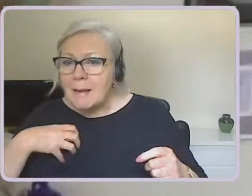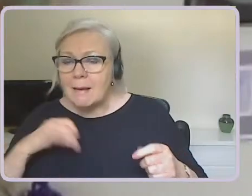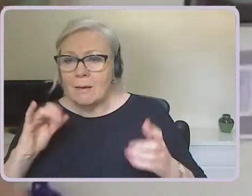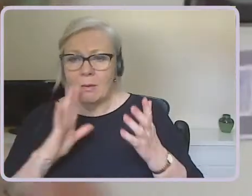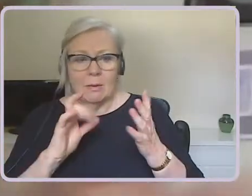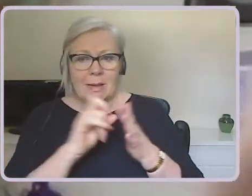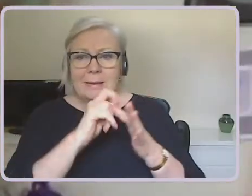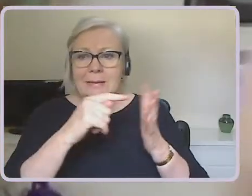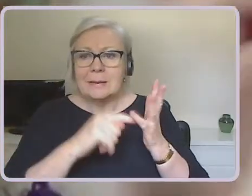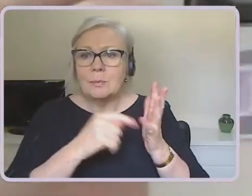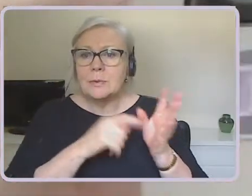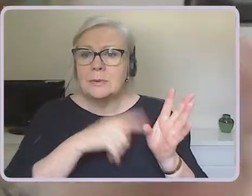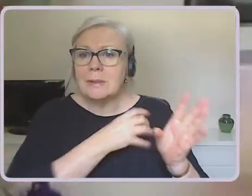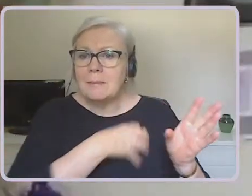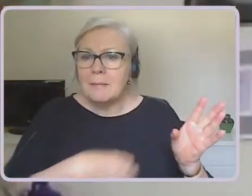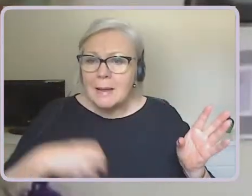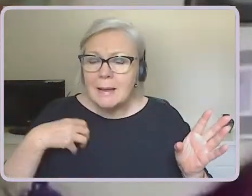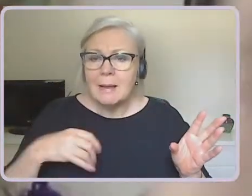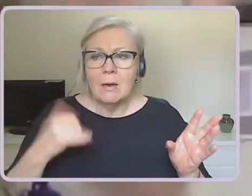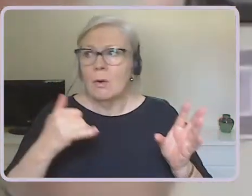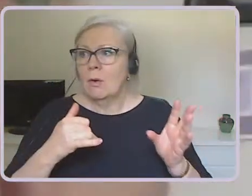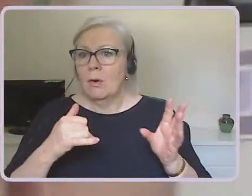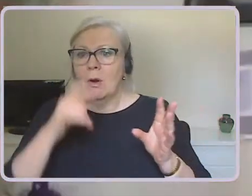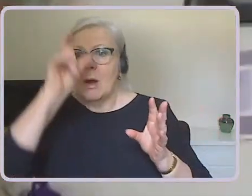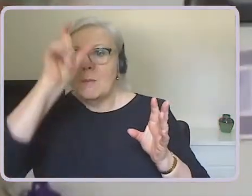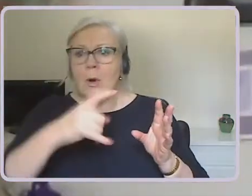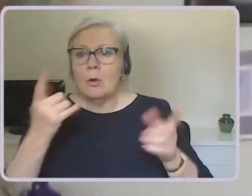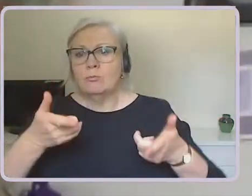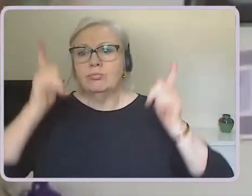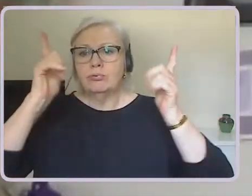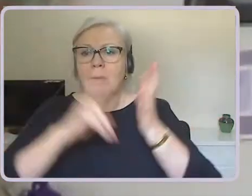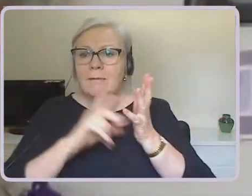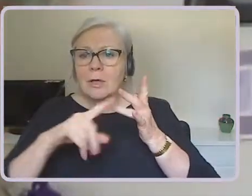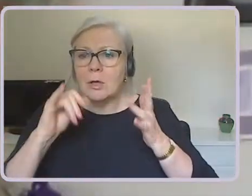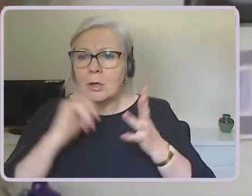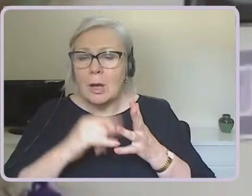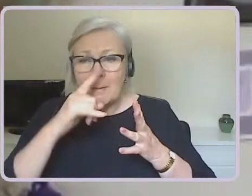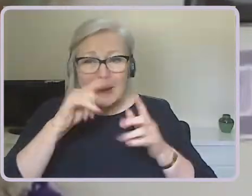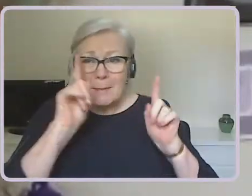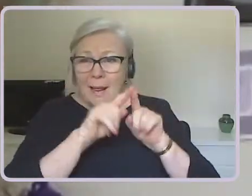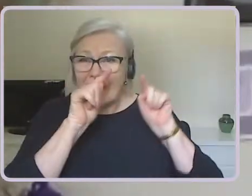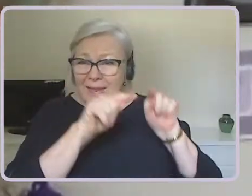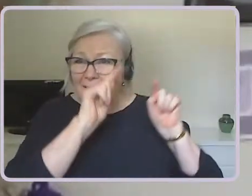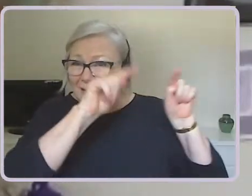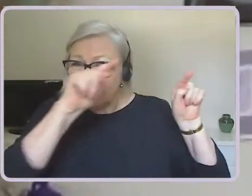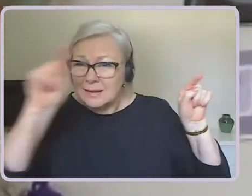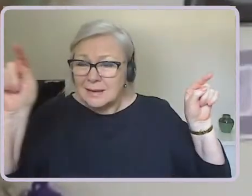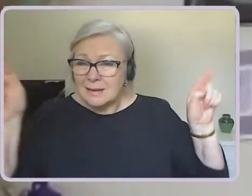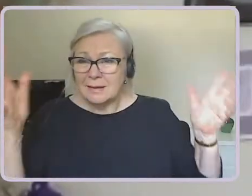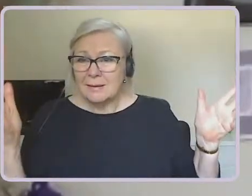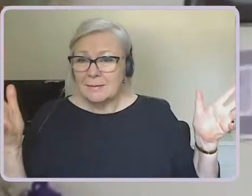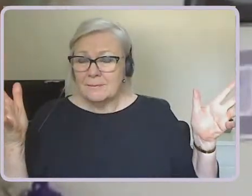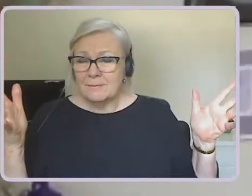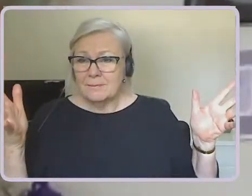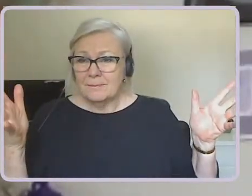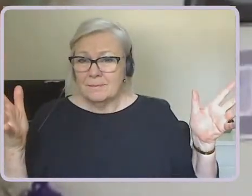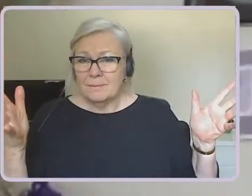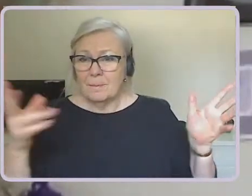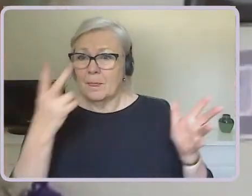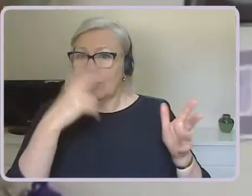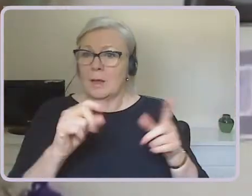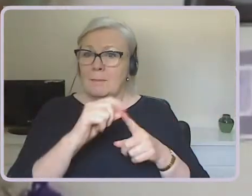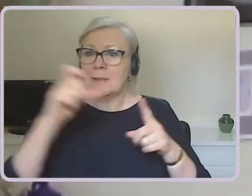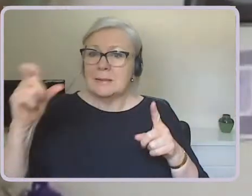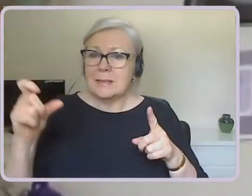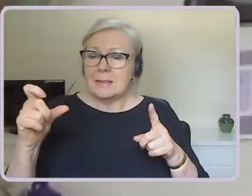the person running VCOS. It's about all of those sorts of people. It's about, 20% of the Victorian cabinet being